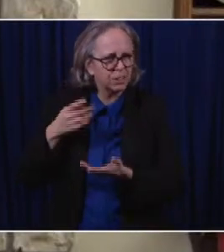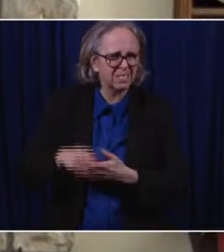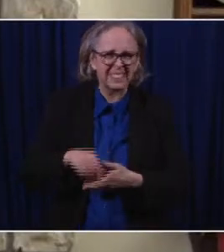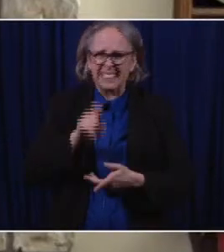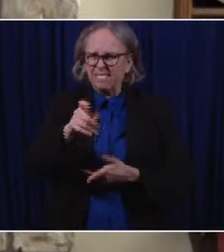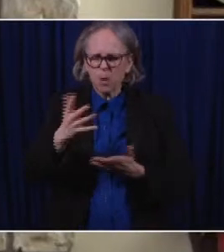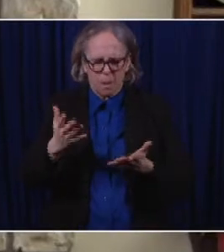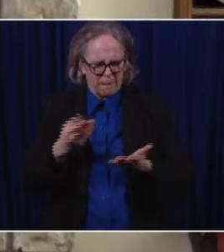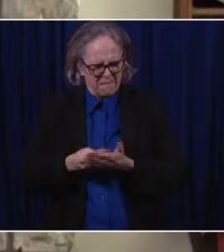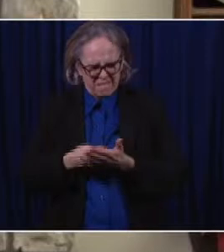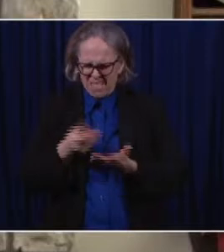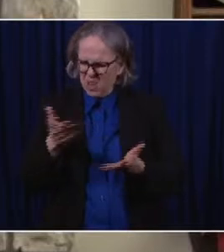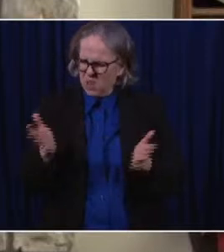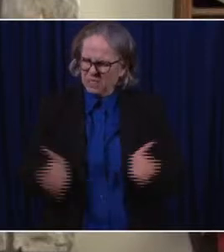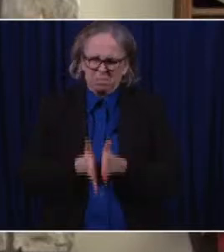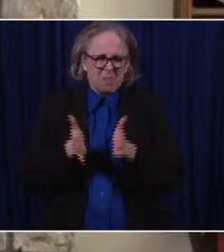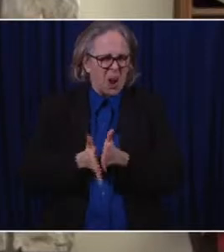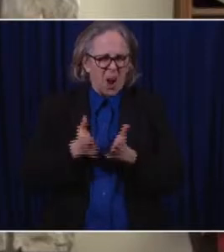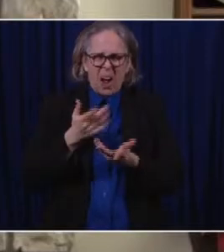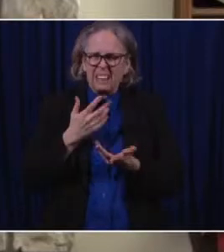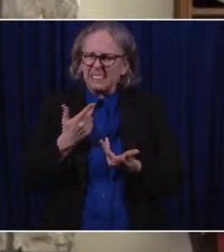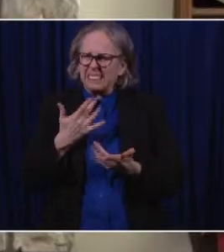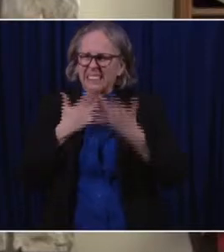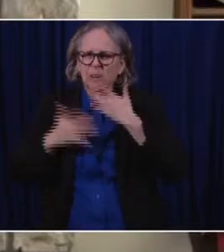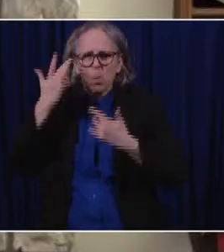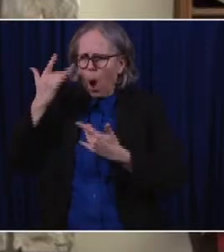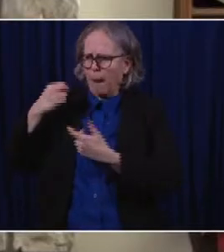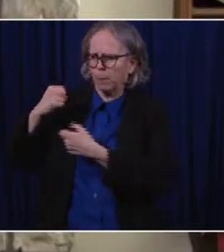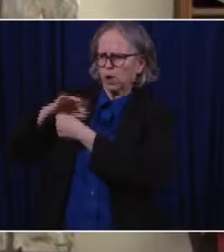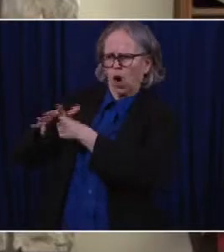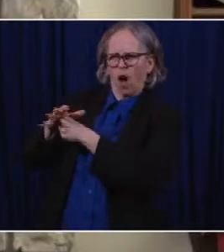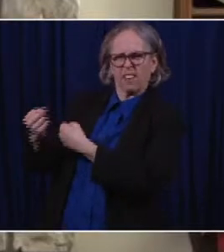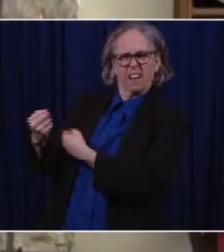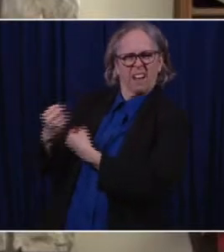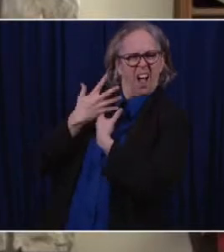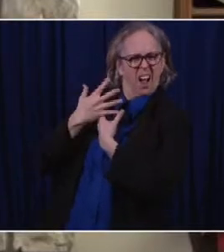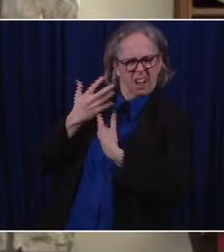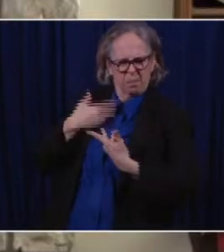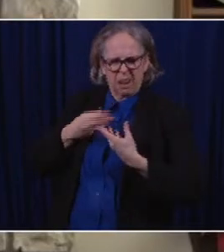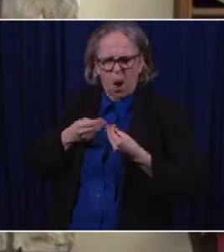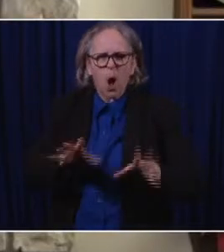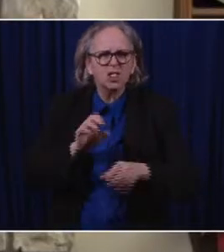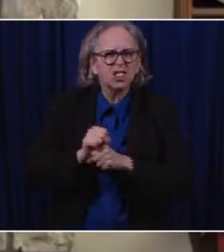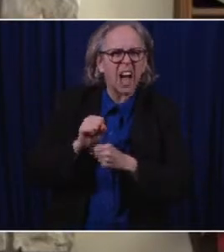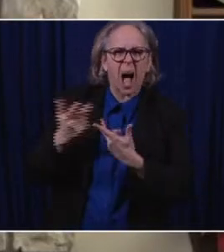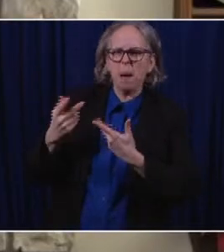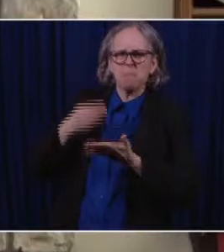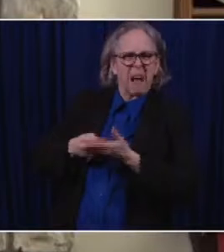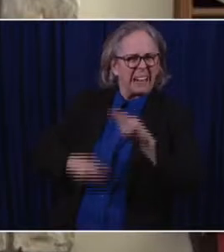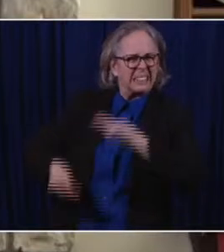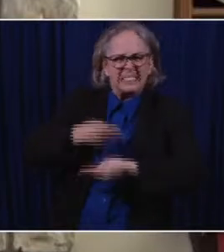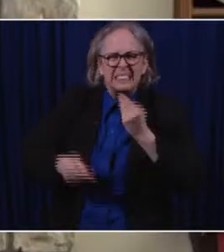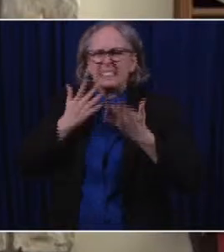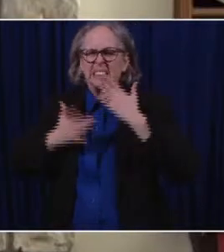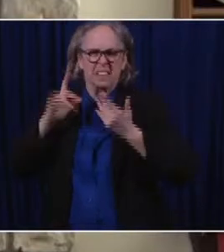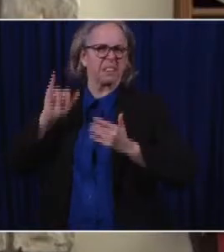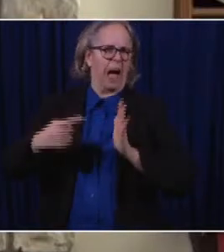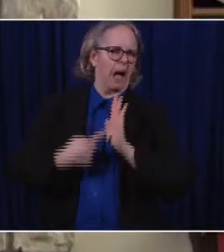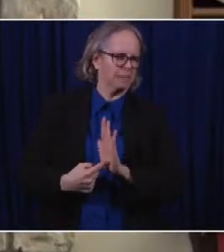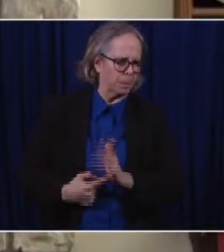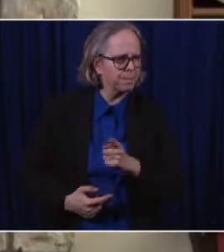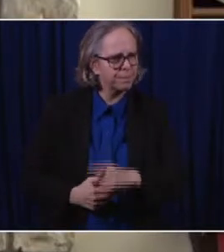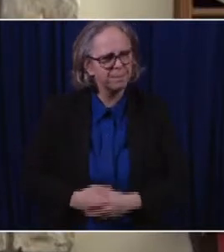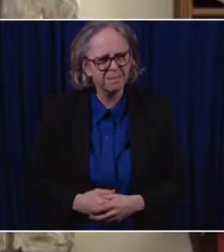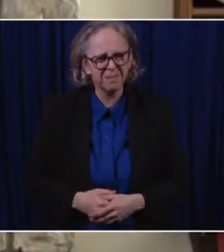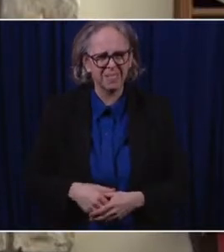risk of experiencing homelessness or housing instability. Ohioans can apply for assistance through their